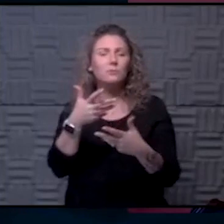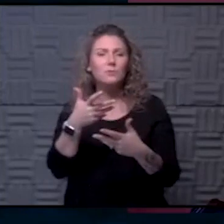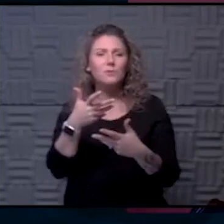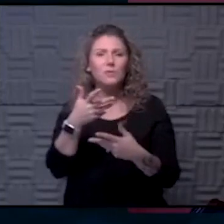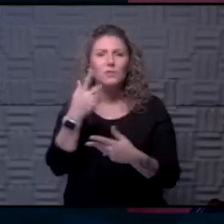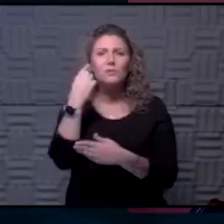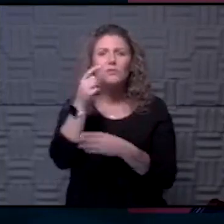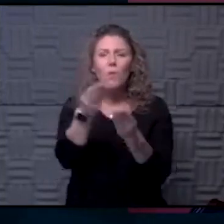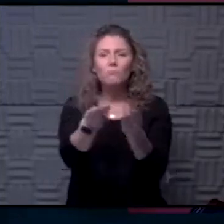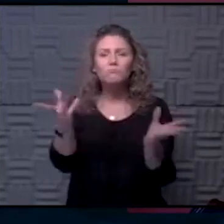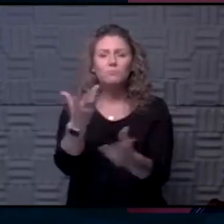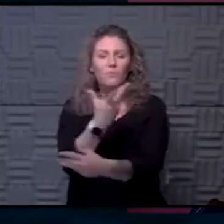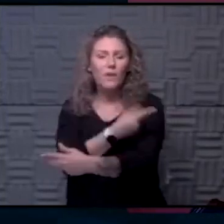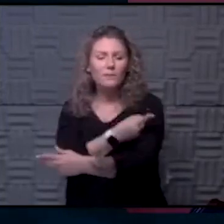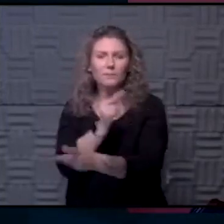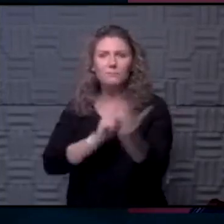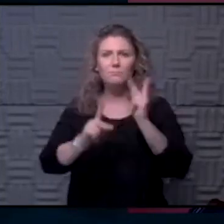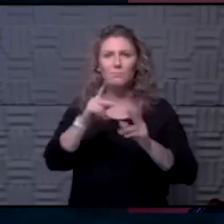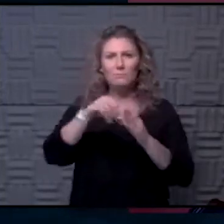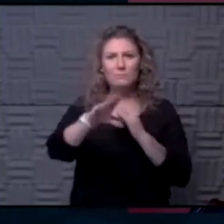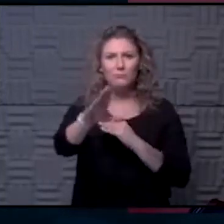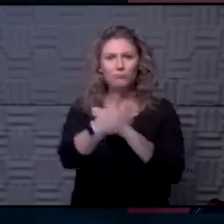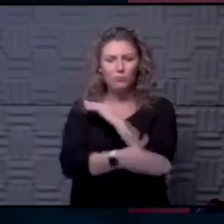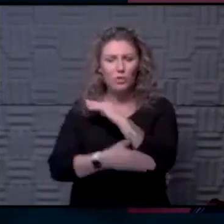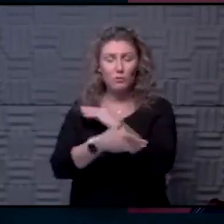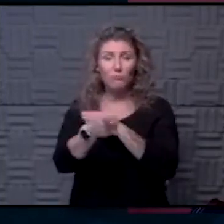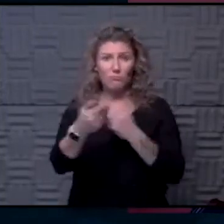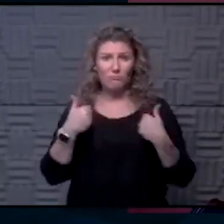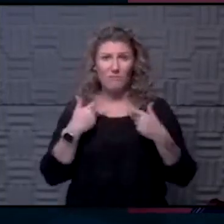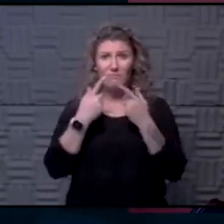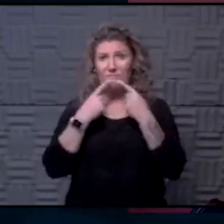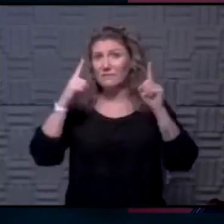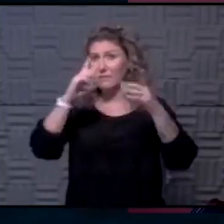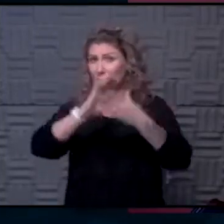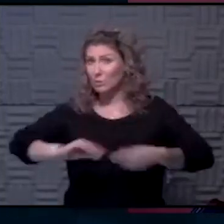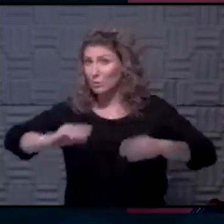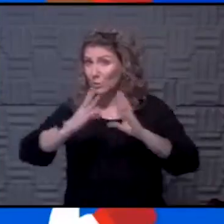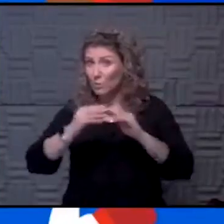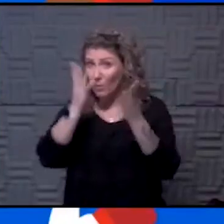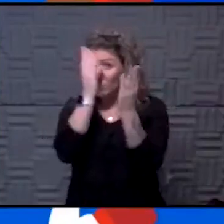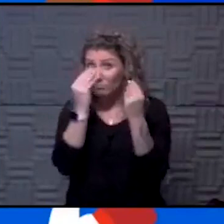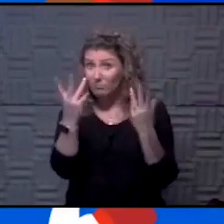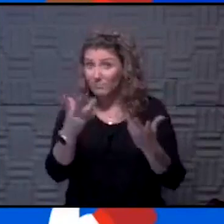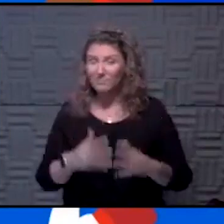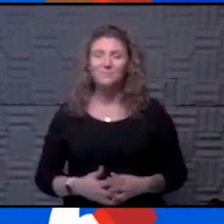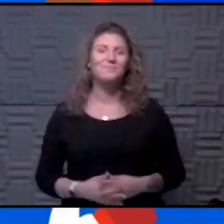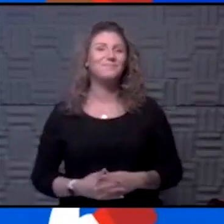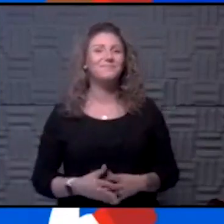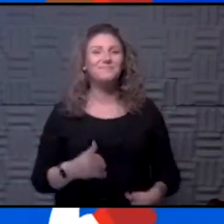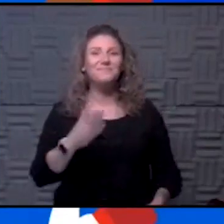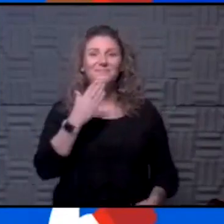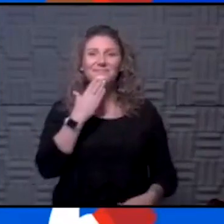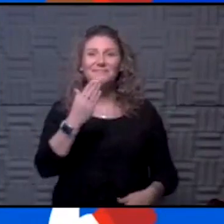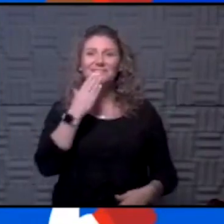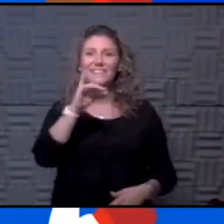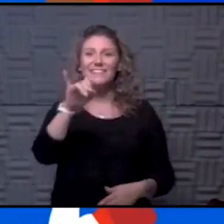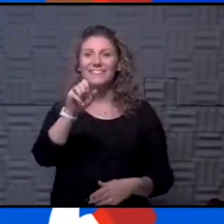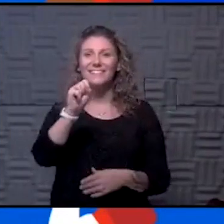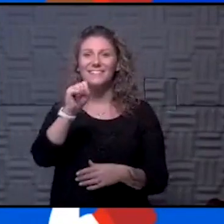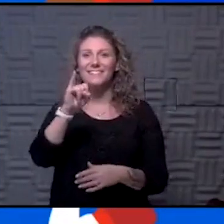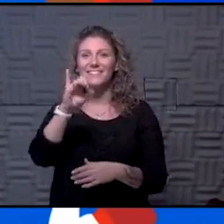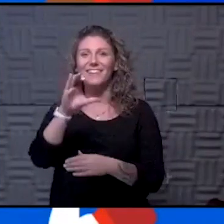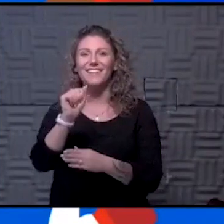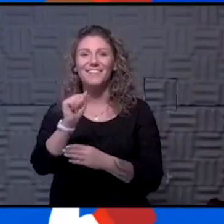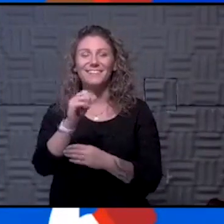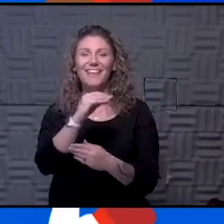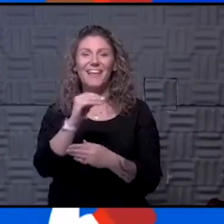the arms of people in your county? And do you have a success story to share with us? Thank you, Jessica. In